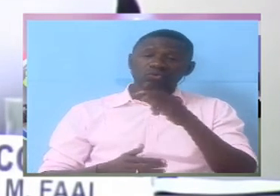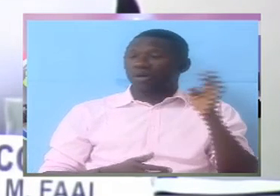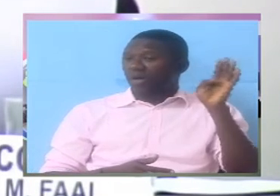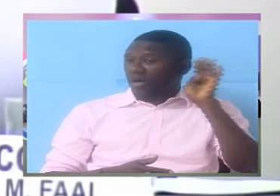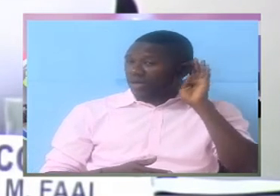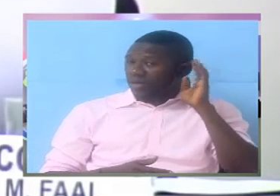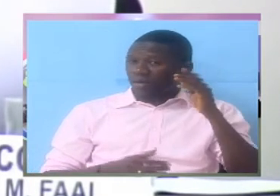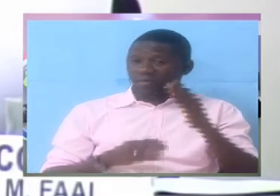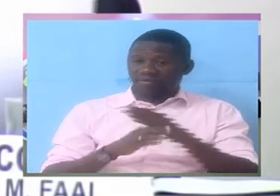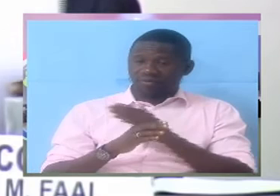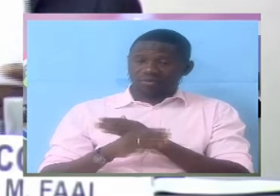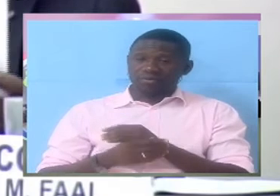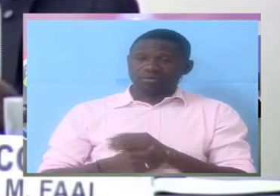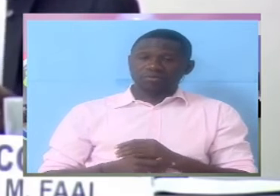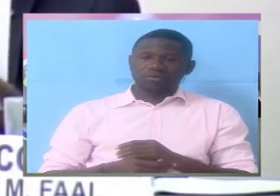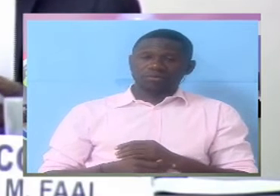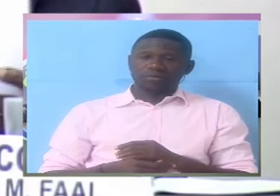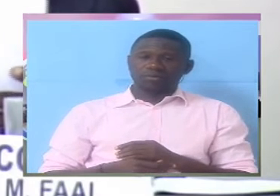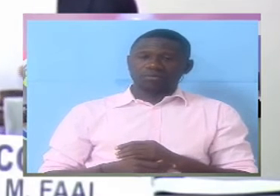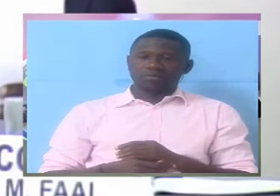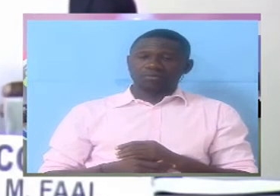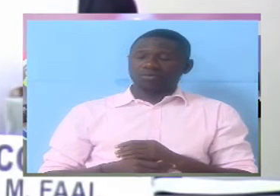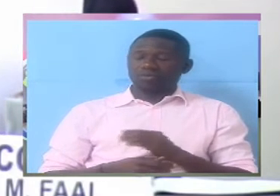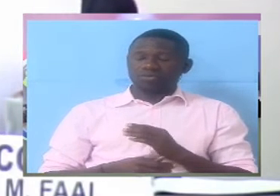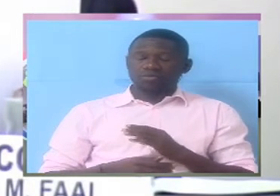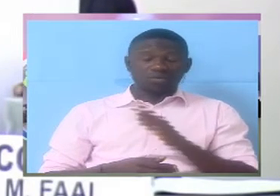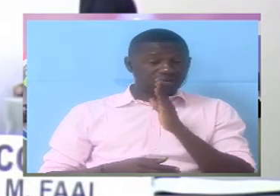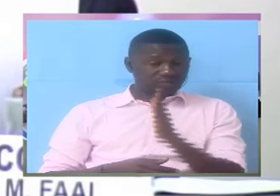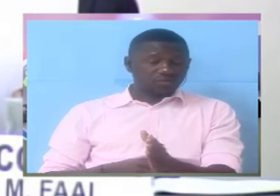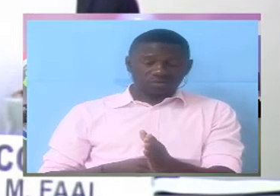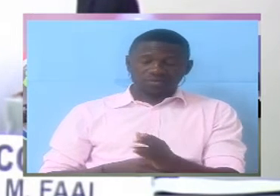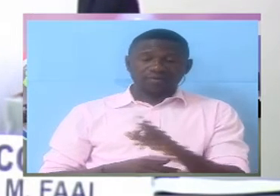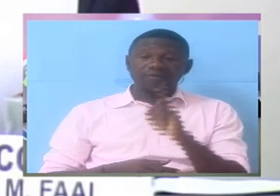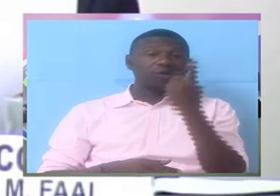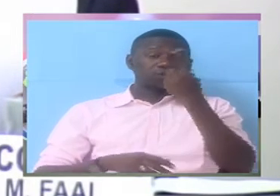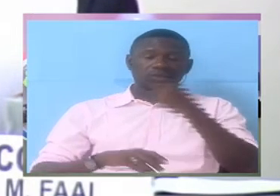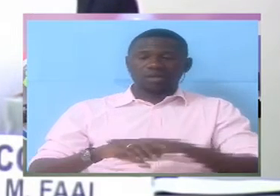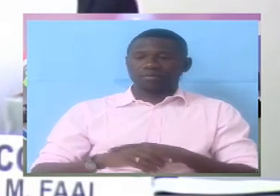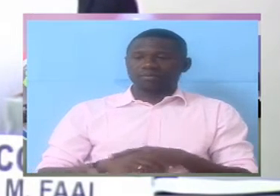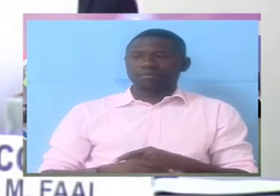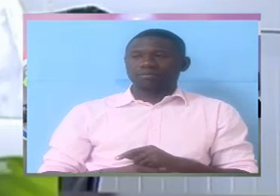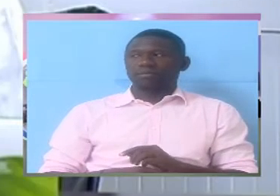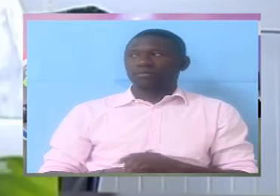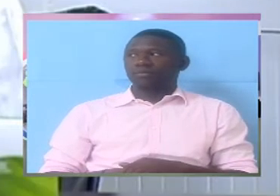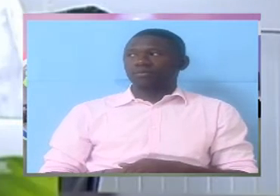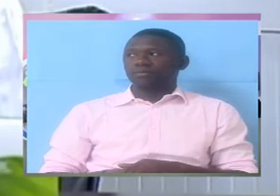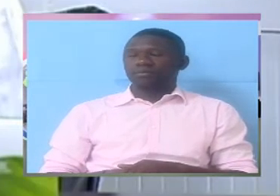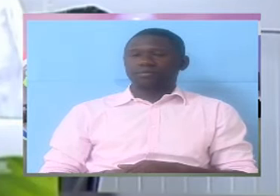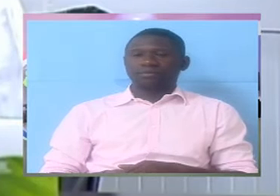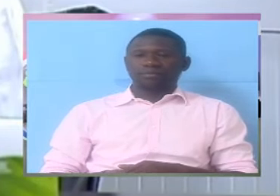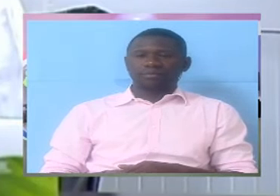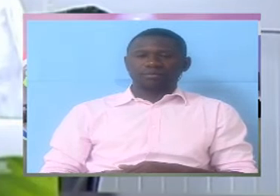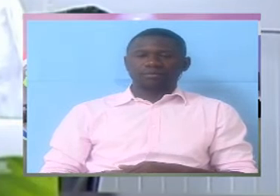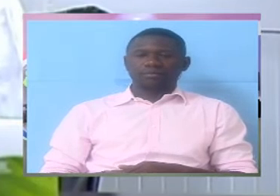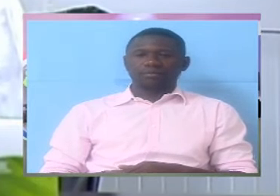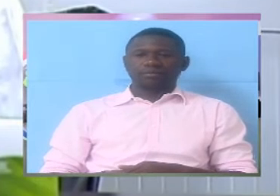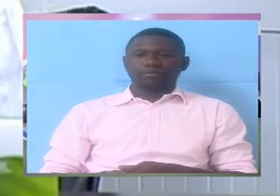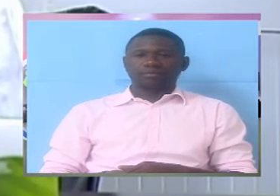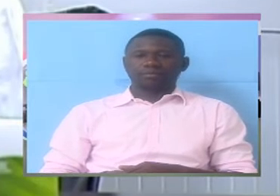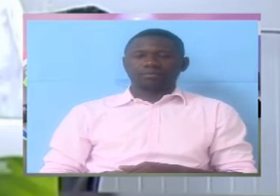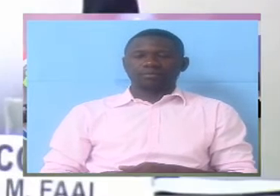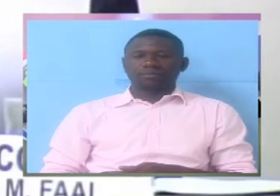time, honestly. Nino musinya folot. For the first time, honestly. Nino musinya folot ning alatema.